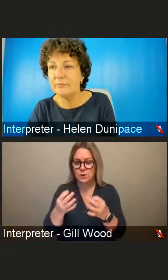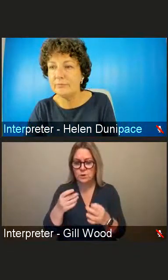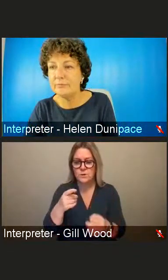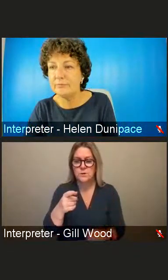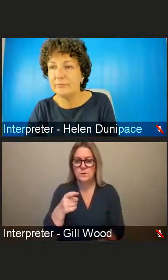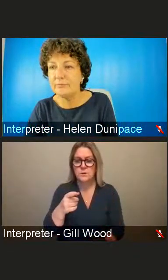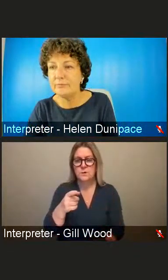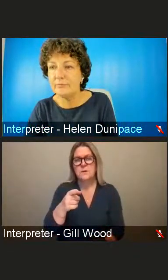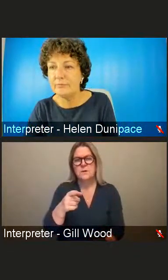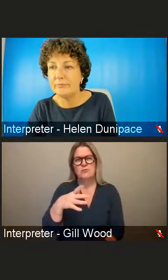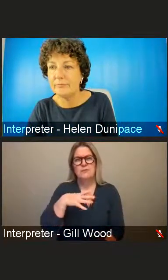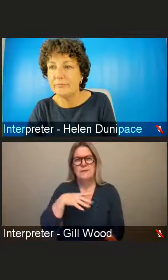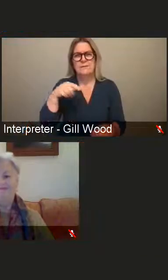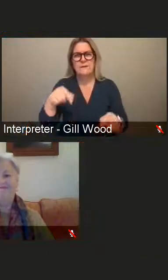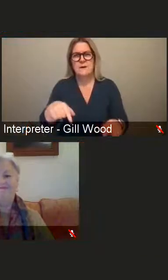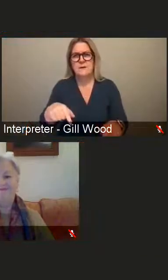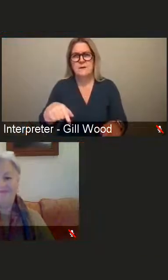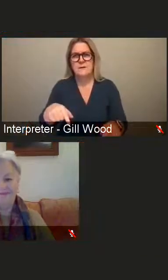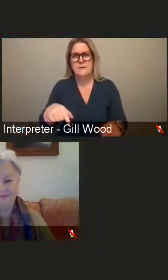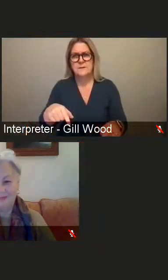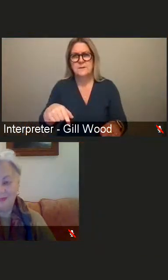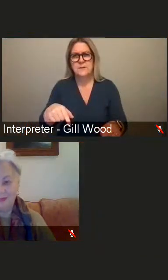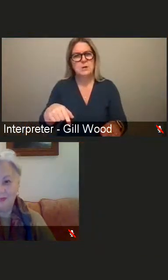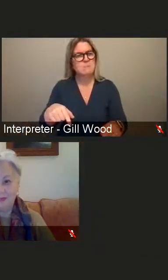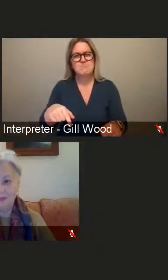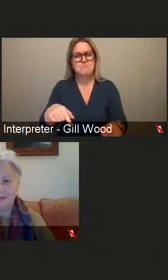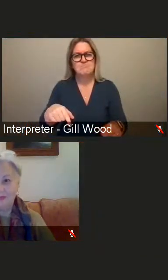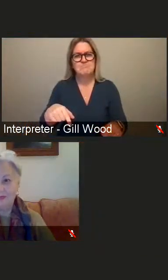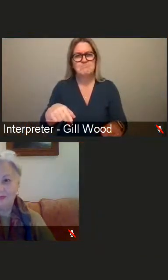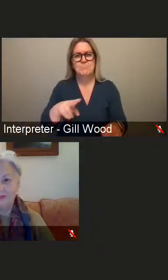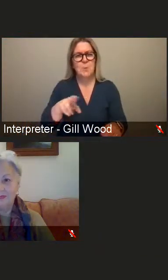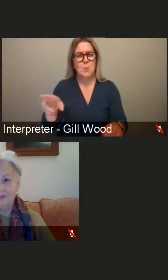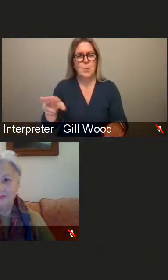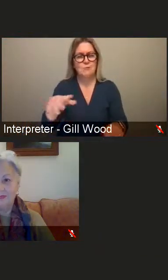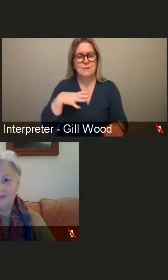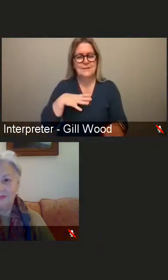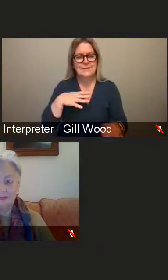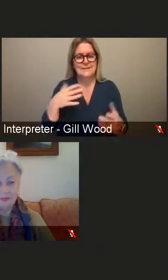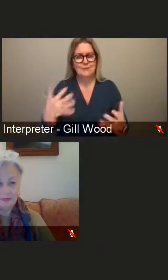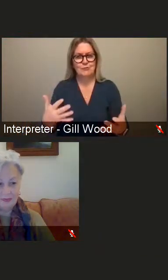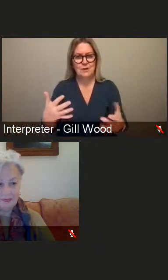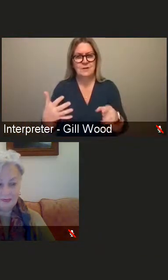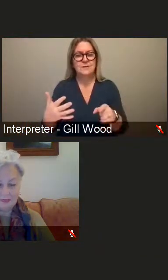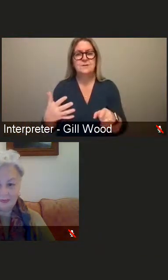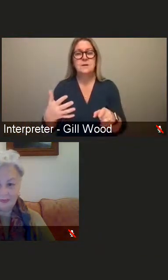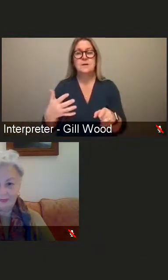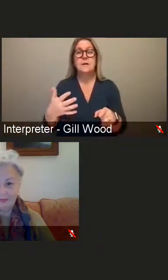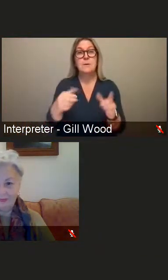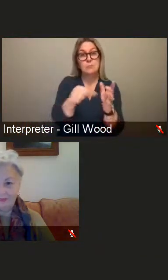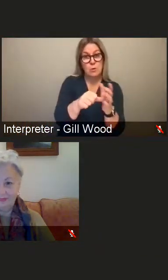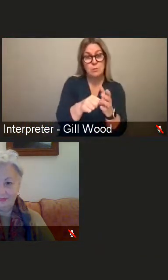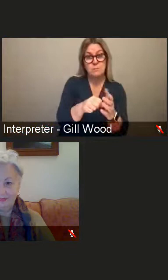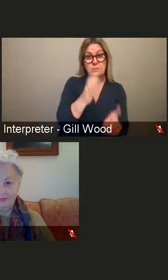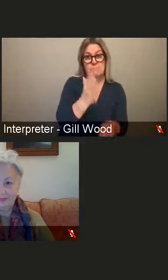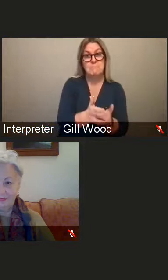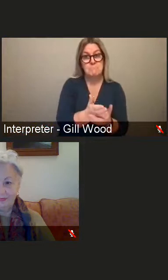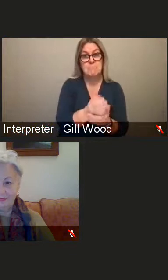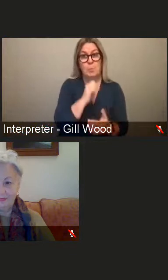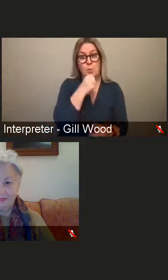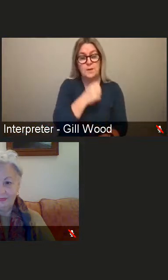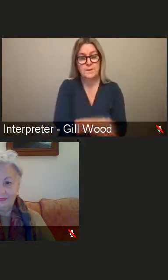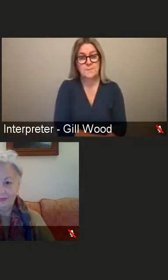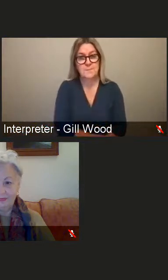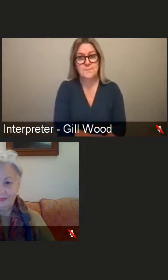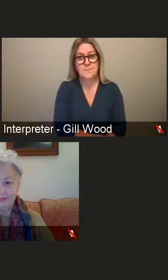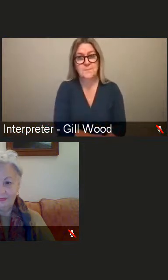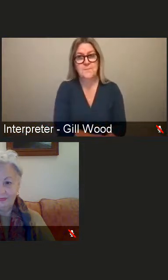for it no um will it pose problems yes i'm actually struck here